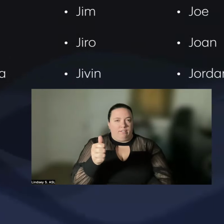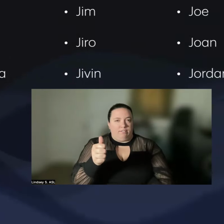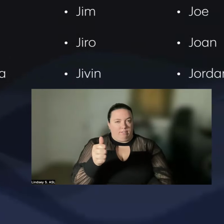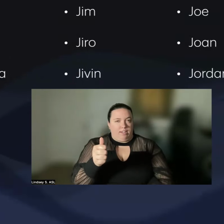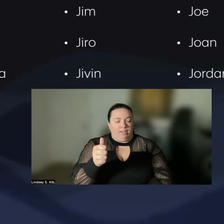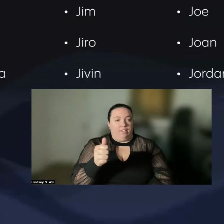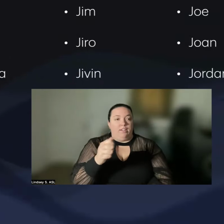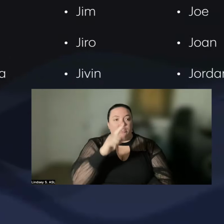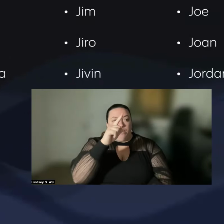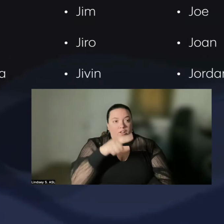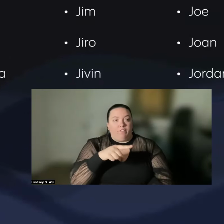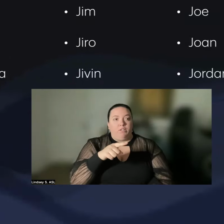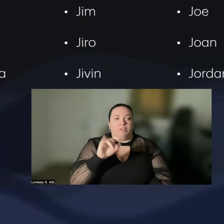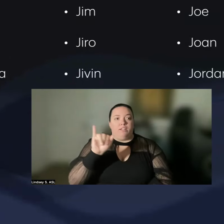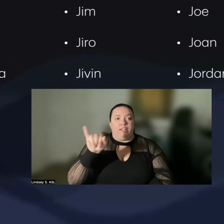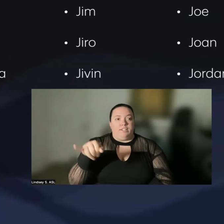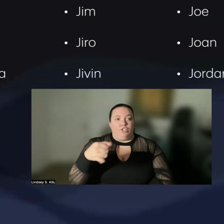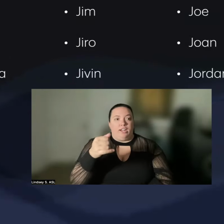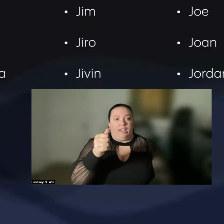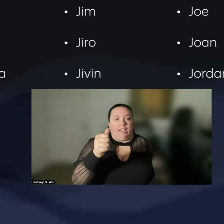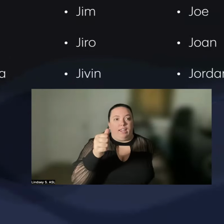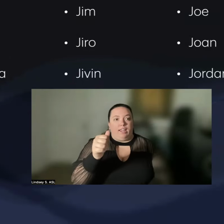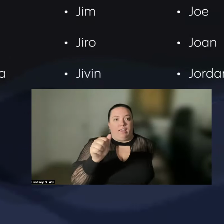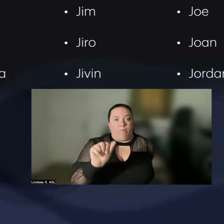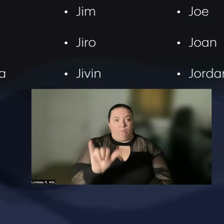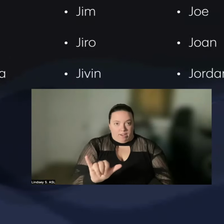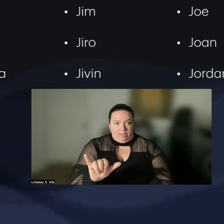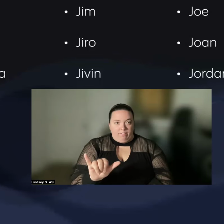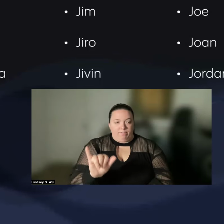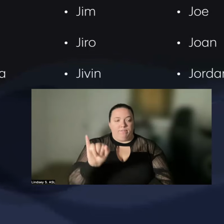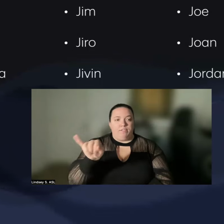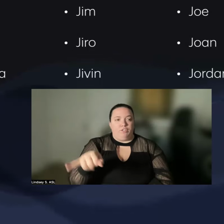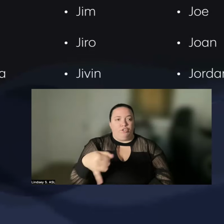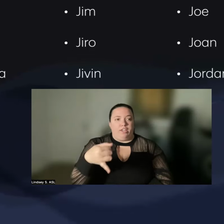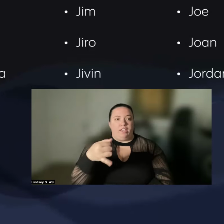the side. Okay. So all of these would look like JAY,